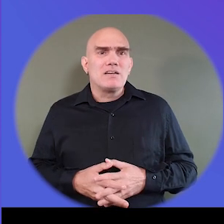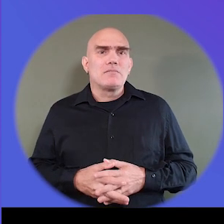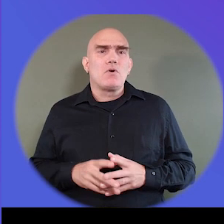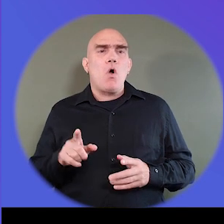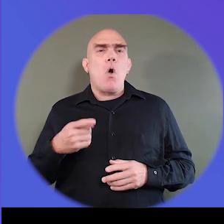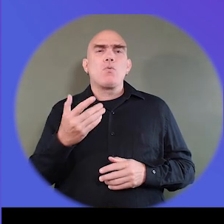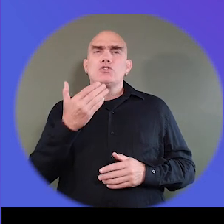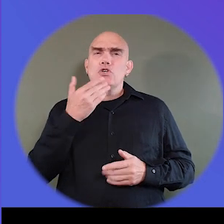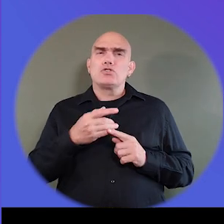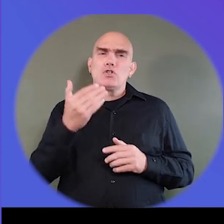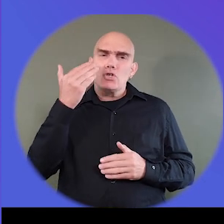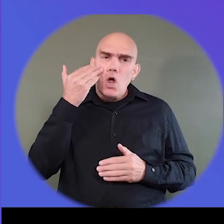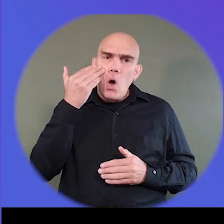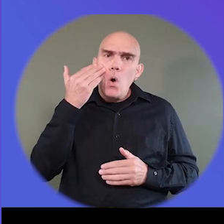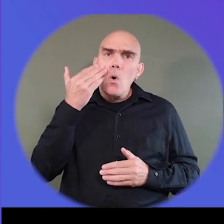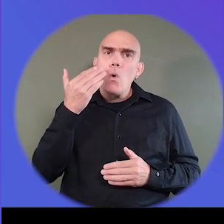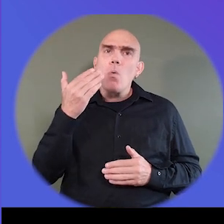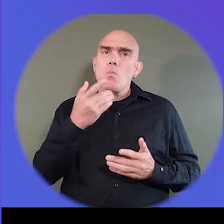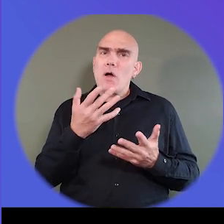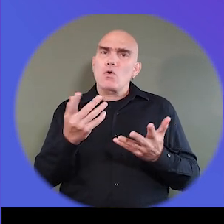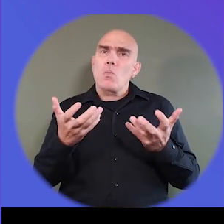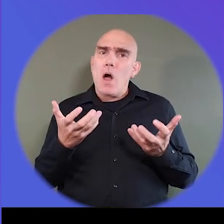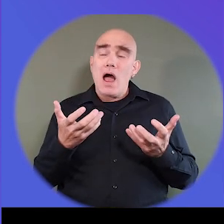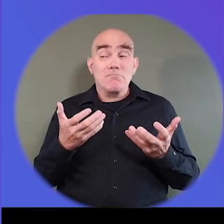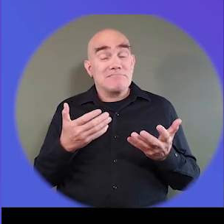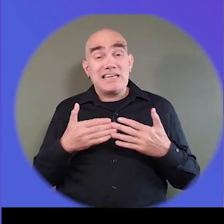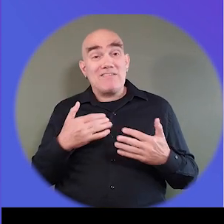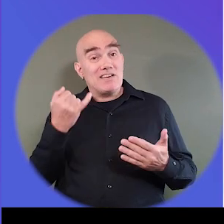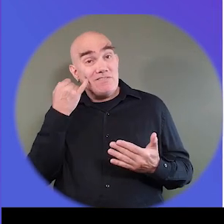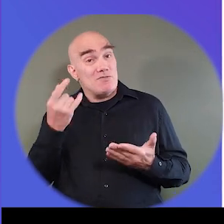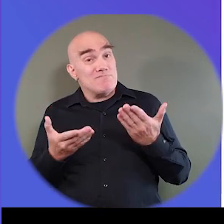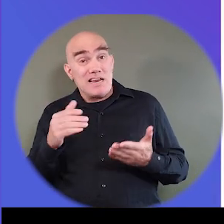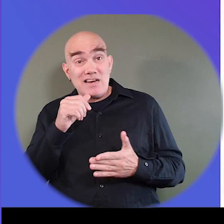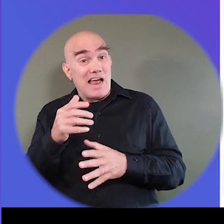It's always good to know what you want, even when you may not get it.